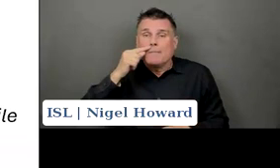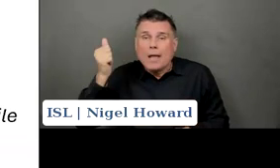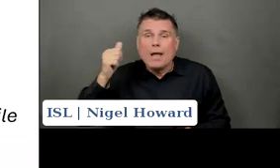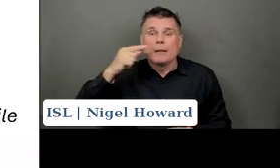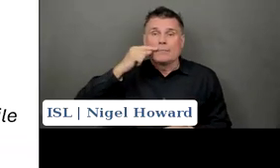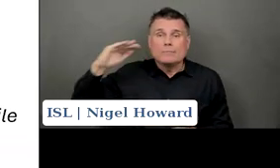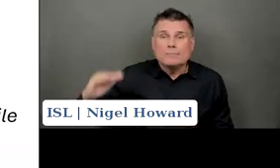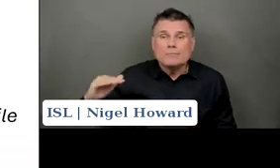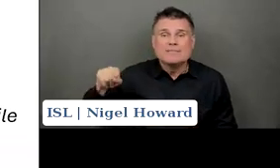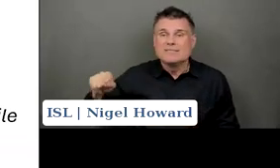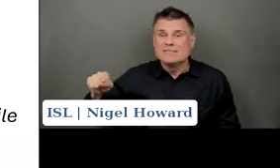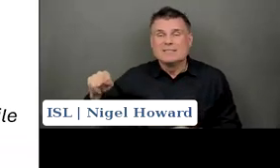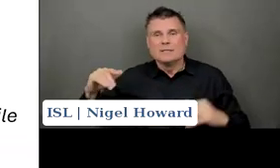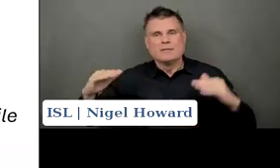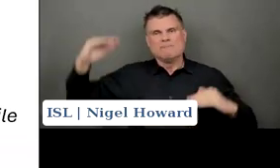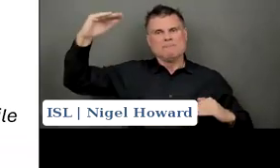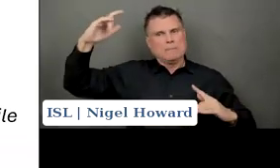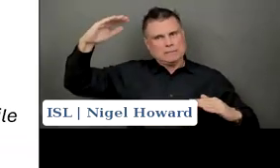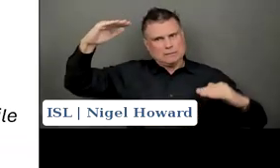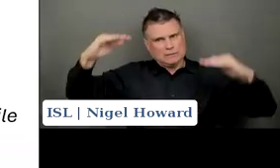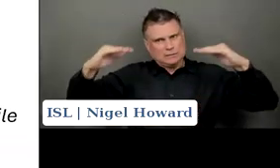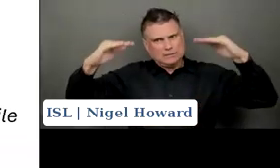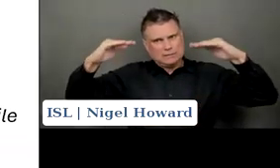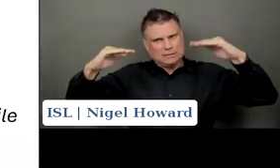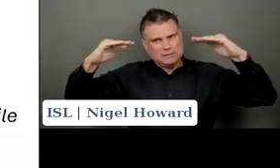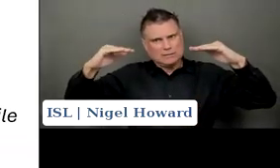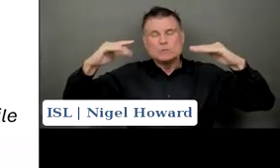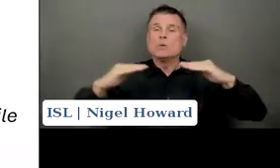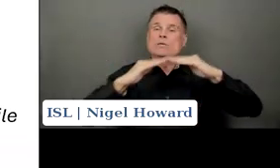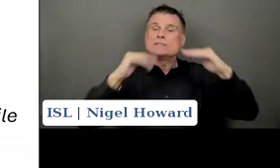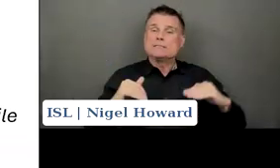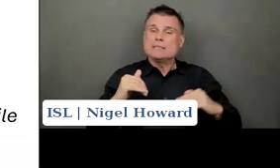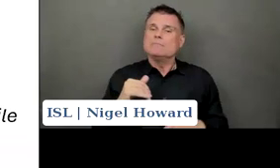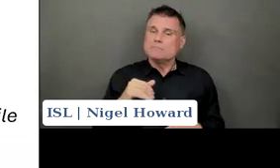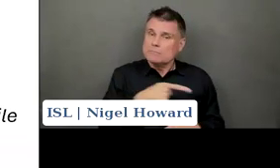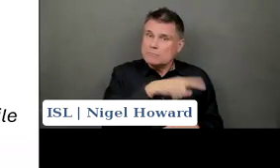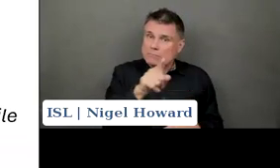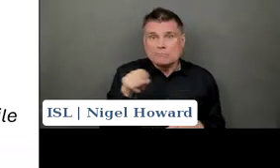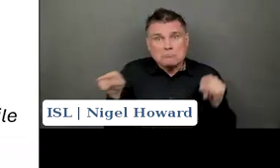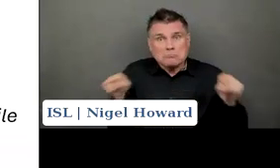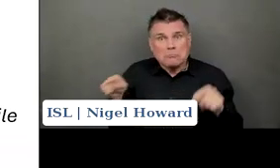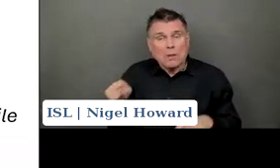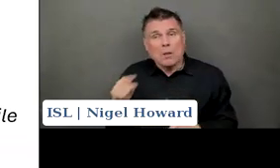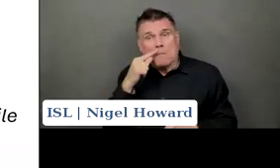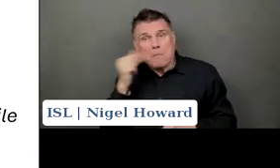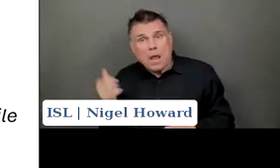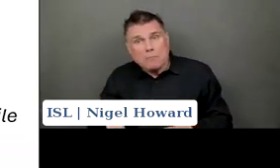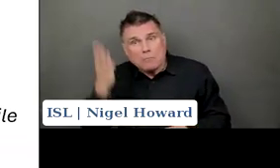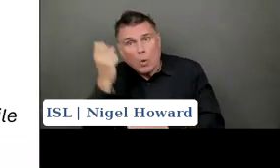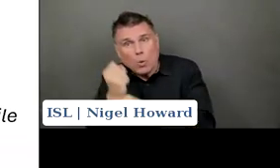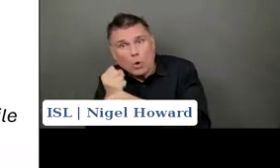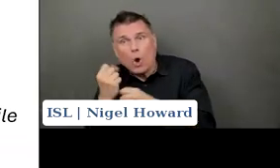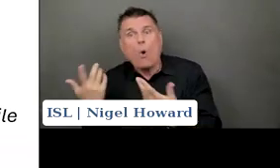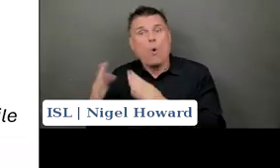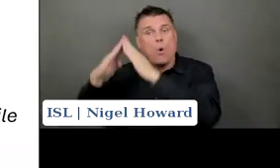the system is not well designed to enable. They also would be able to have access to family-friendly policies and perform those dual roles as workers